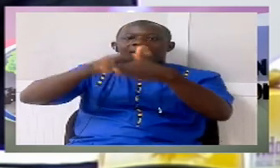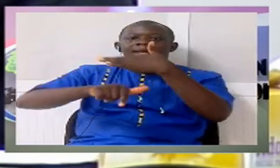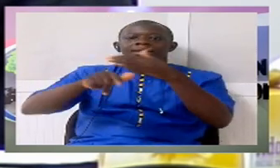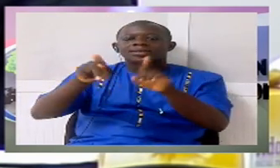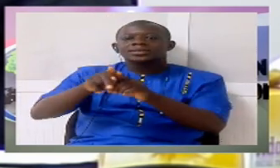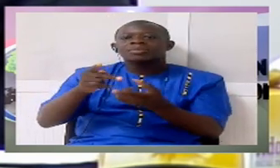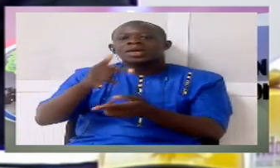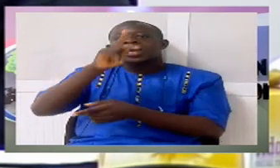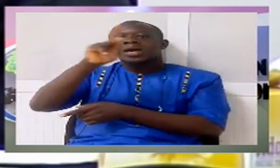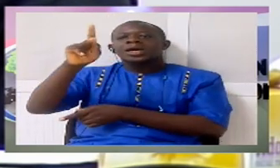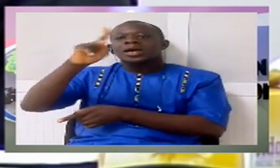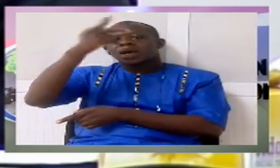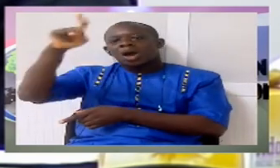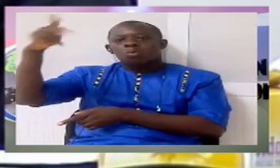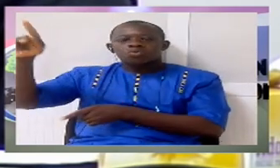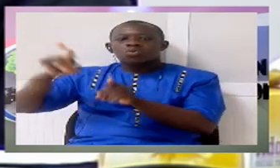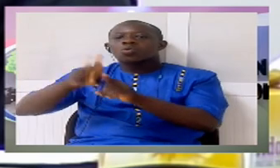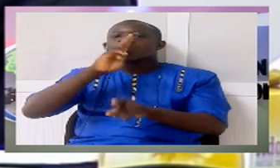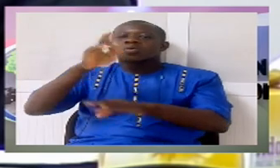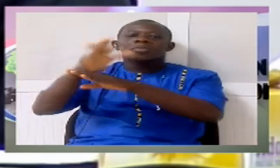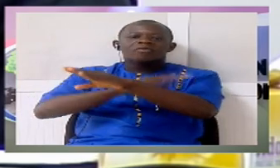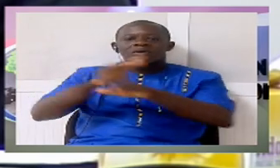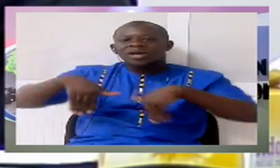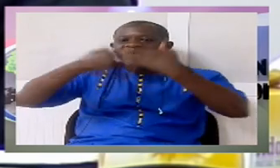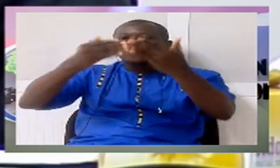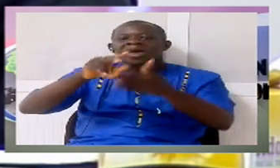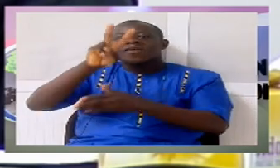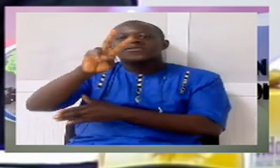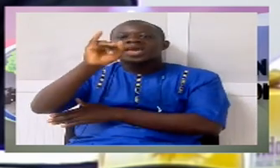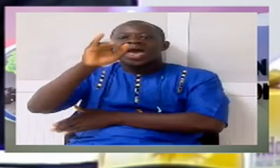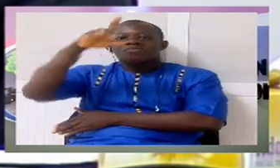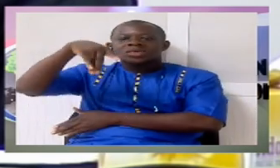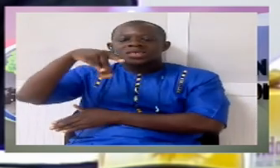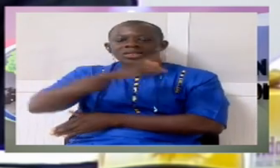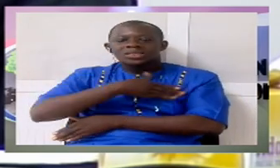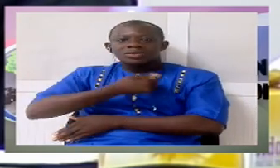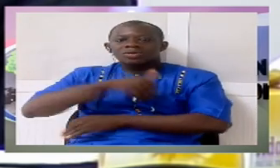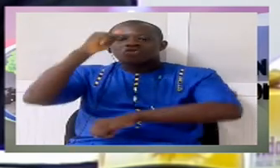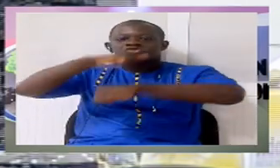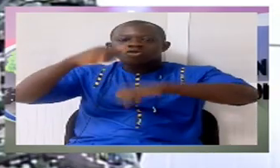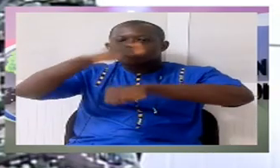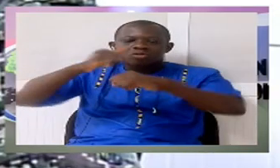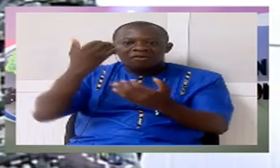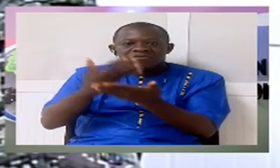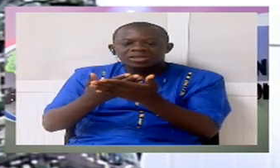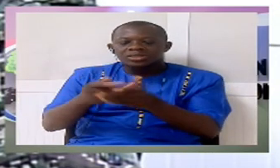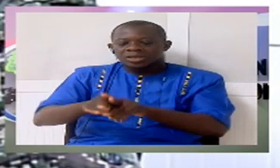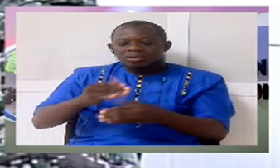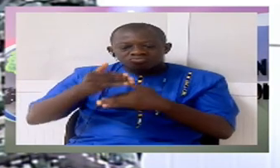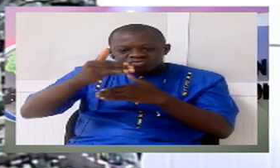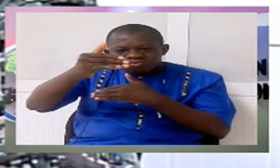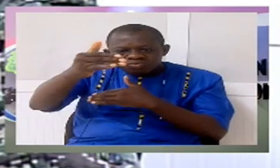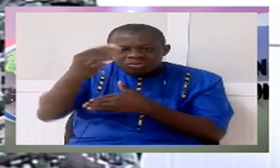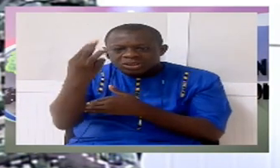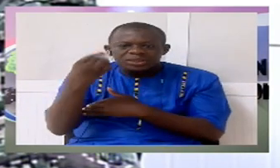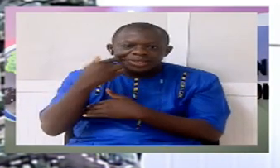who was given this VIP treatment and he died 3 days later. Are you aware of that? Commission bi amna sede